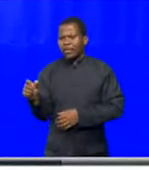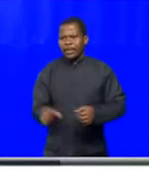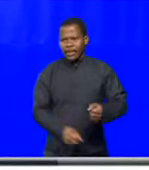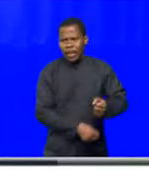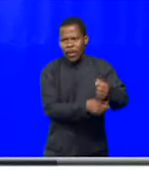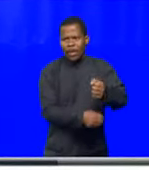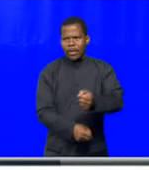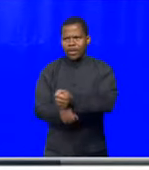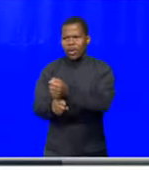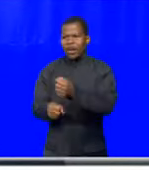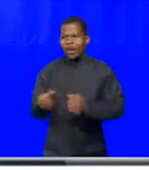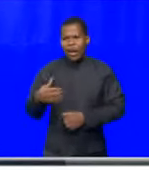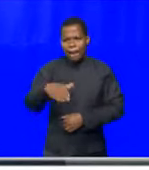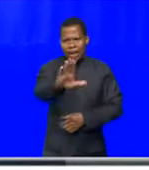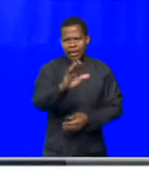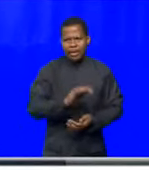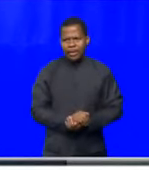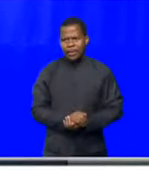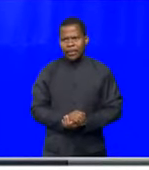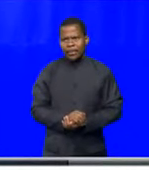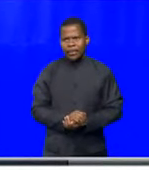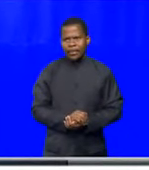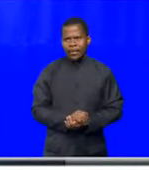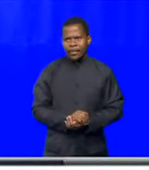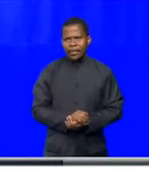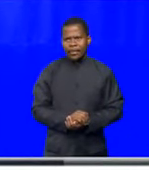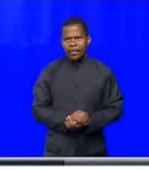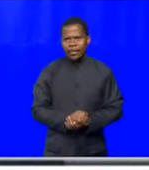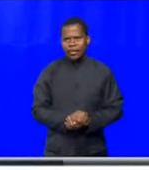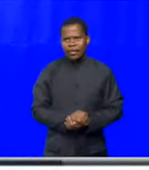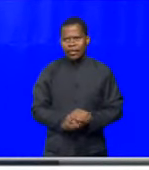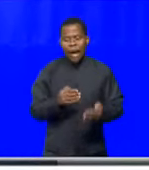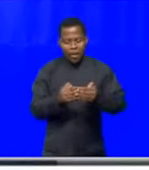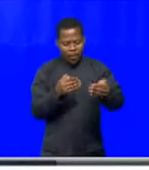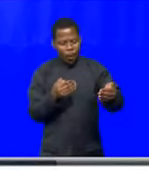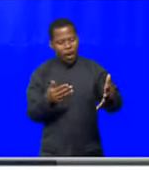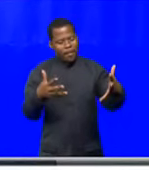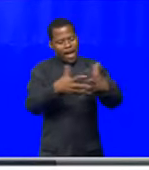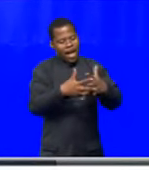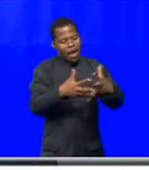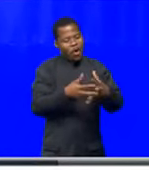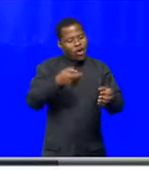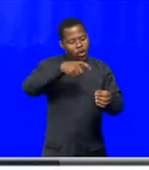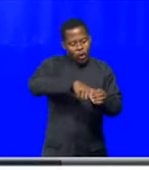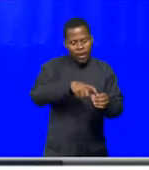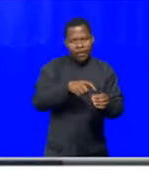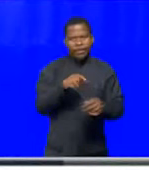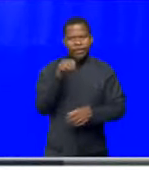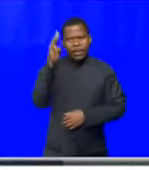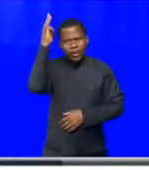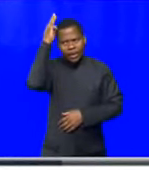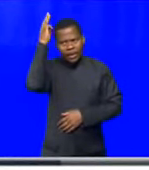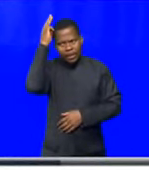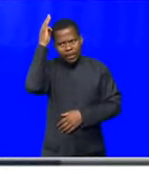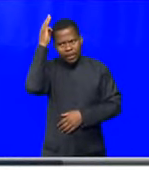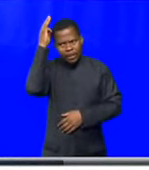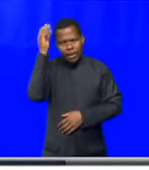forth. Ngiyokuhlana ke phasi bekunene emhlanganweni lesibesaba nayo wase uyabuka nemfana ngosi ukuthi